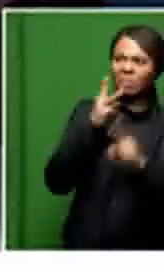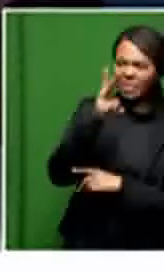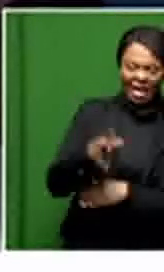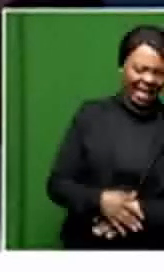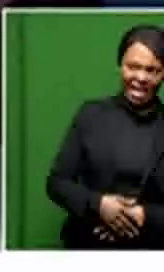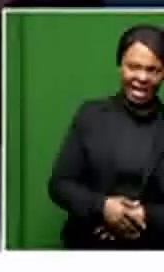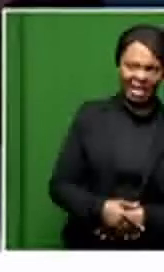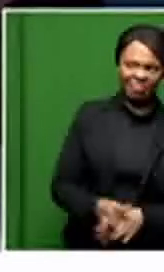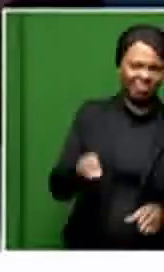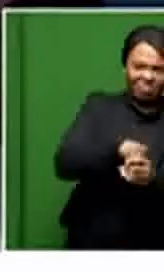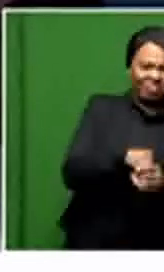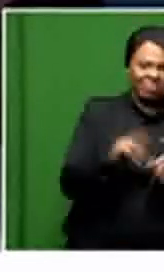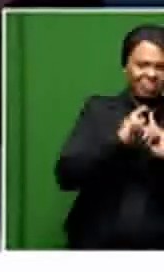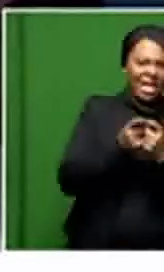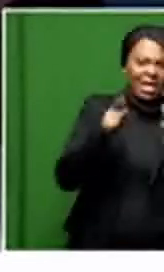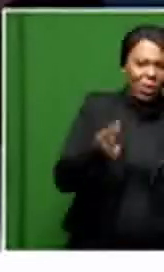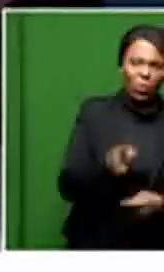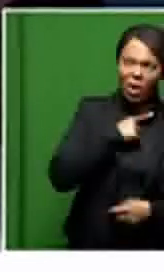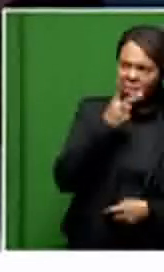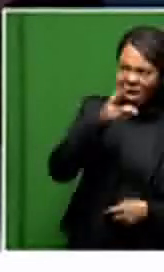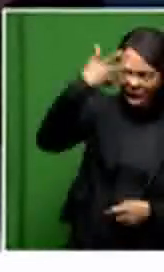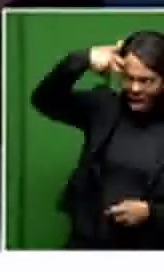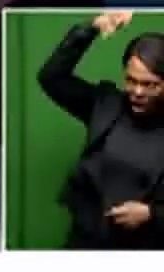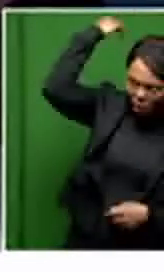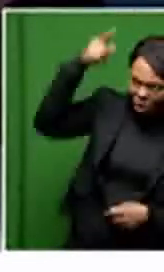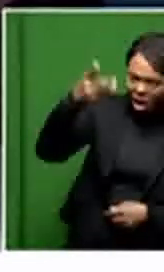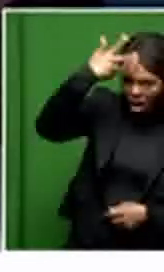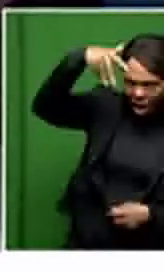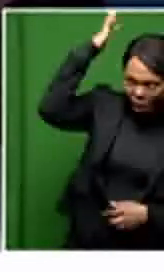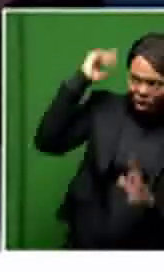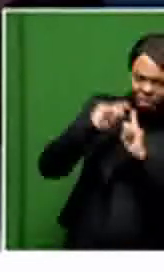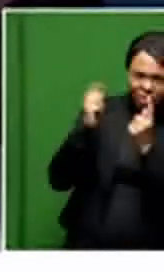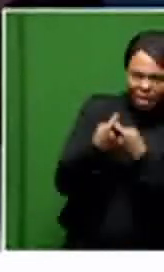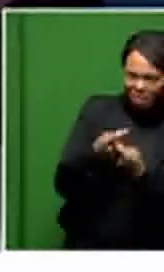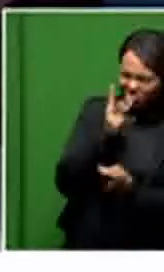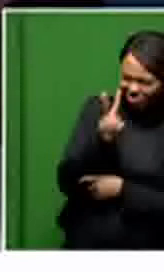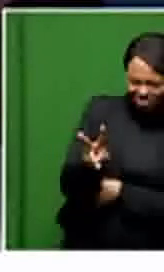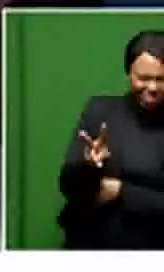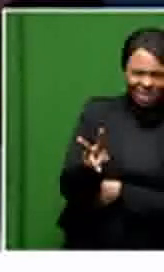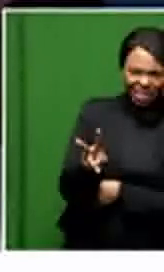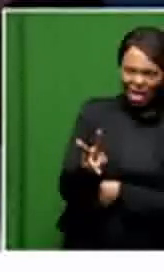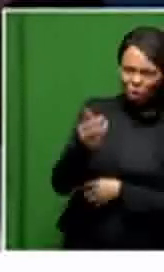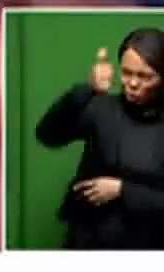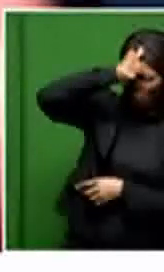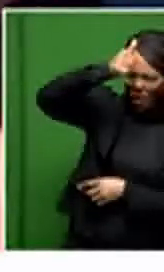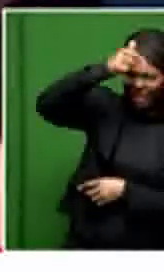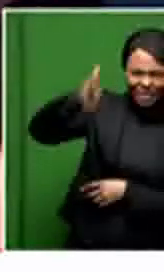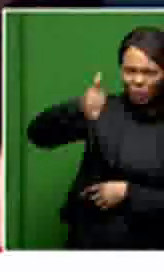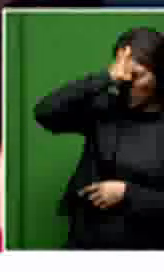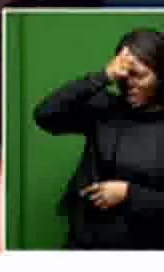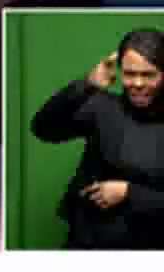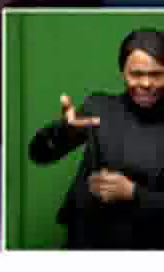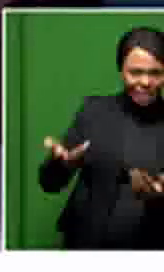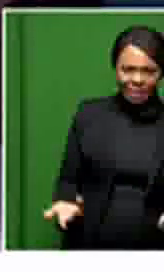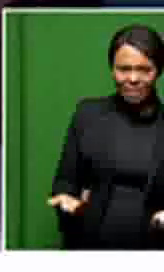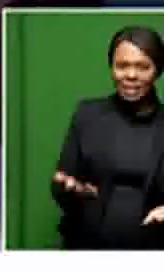game against the Lions, seeing the sidestep, seeing him push off a big Lions forward and make for the Lion would say how stupid this is. So sometimes